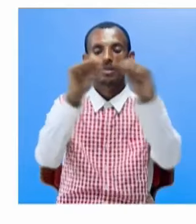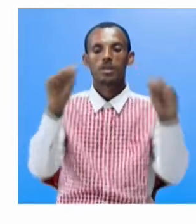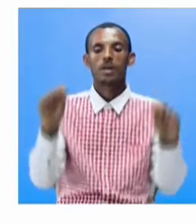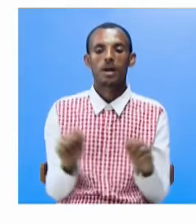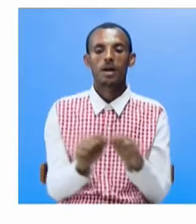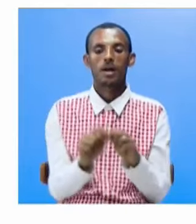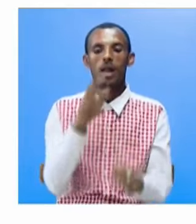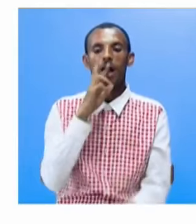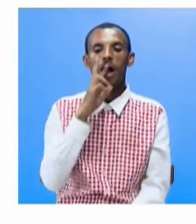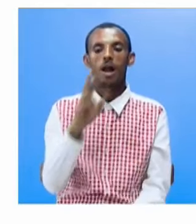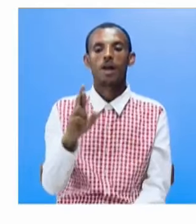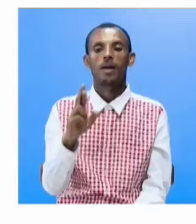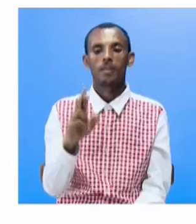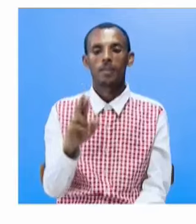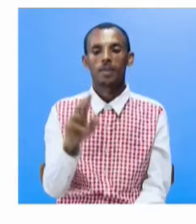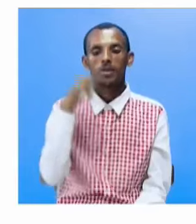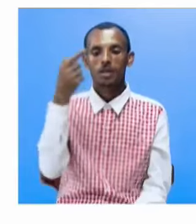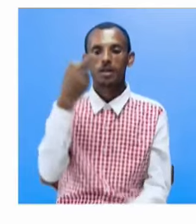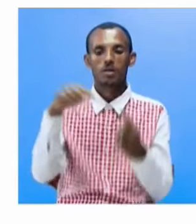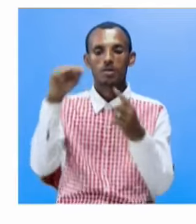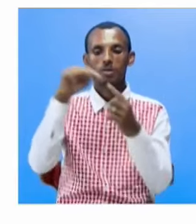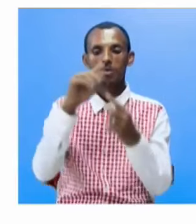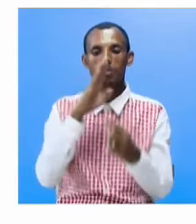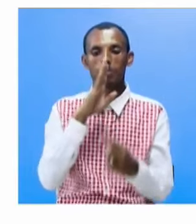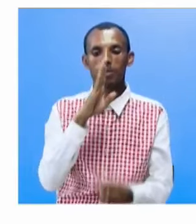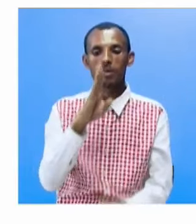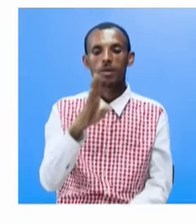are said to